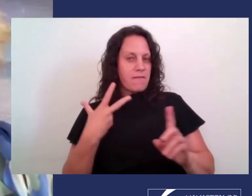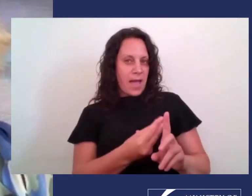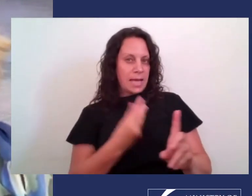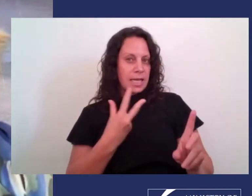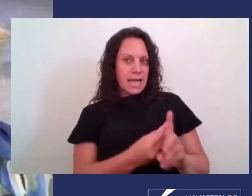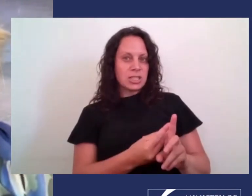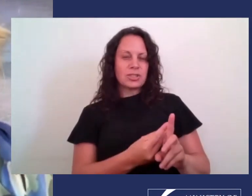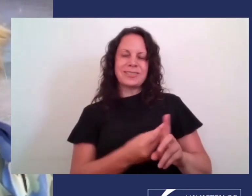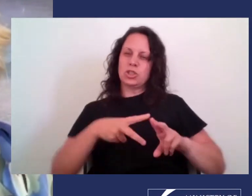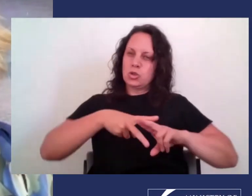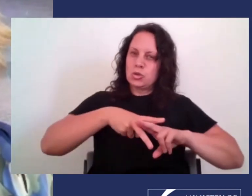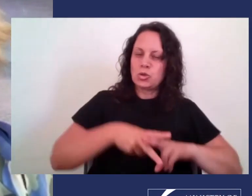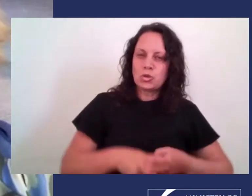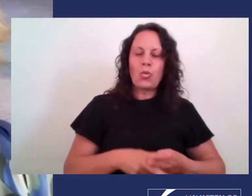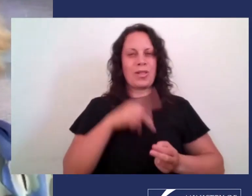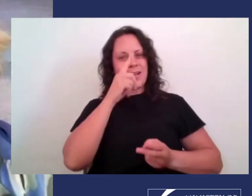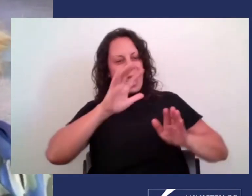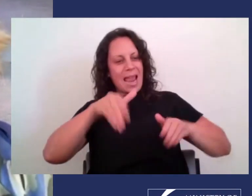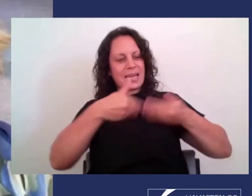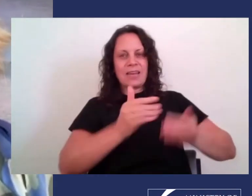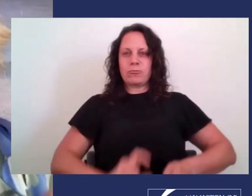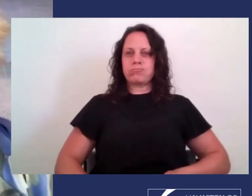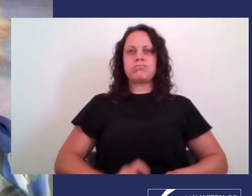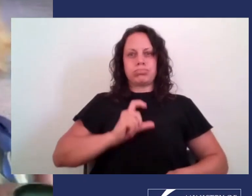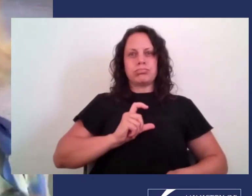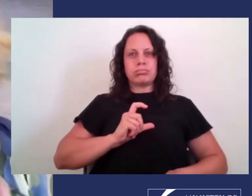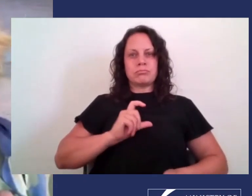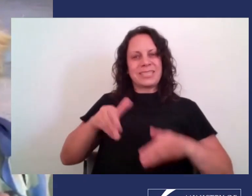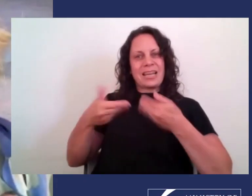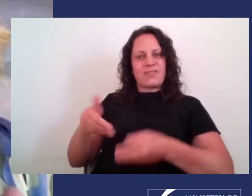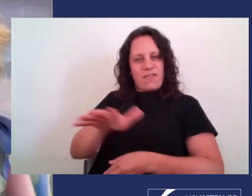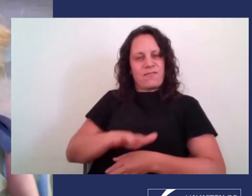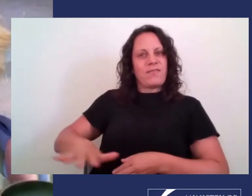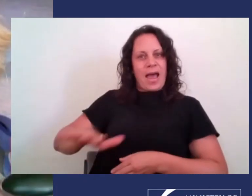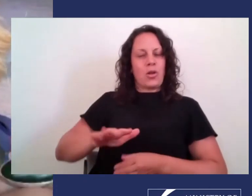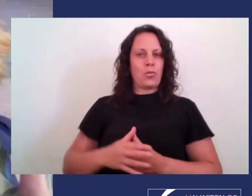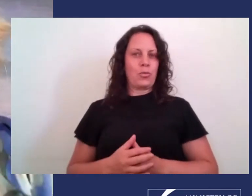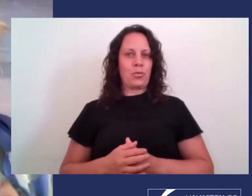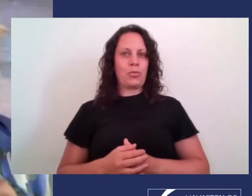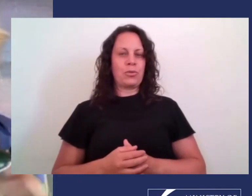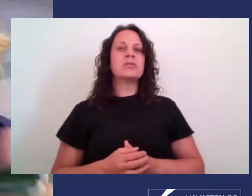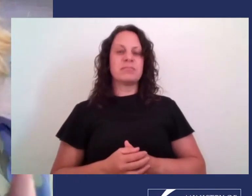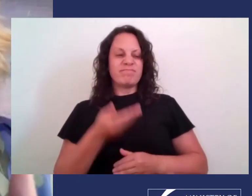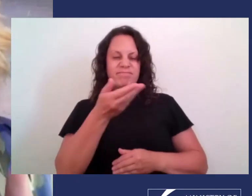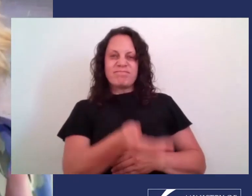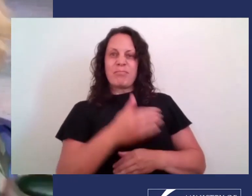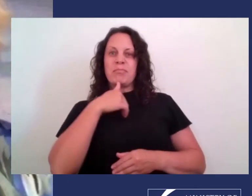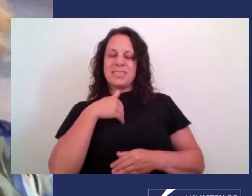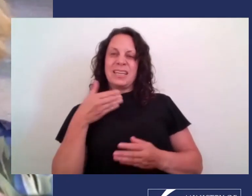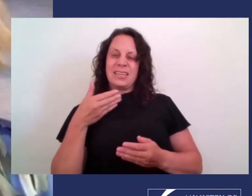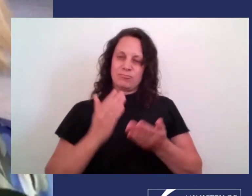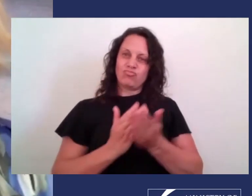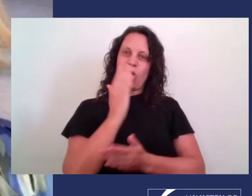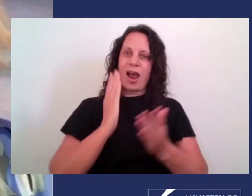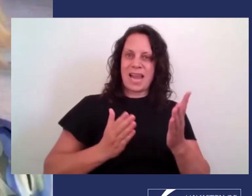and predictability in life that tamariki and whānau need. Tamariki mokopuna need the right to have access to this